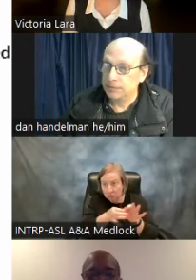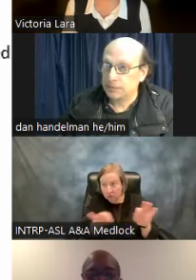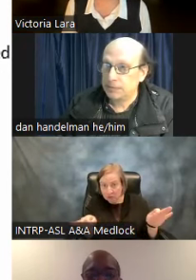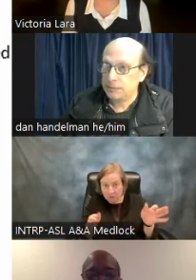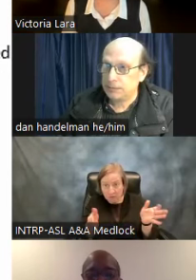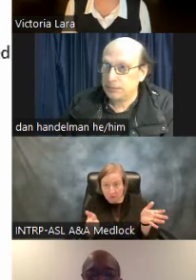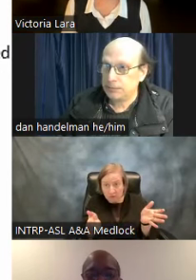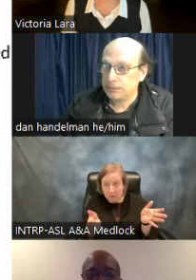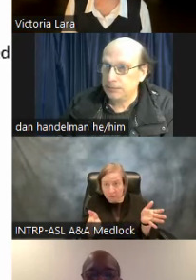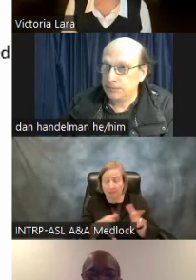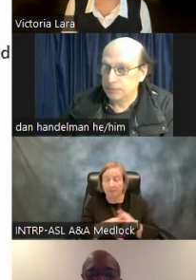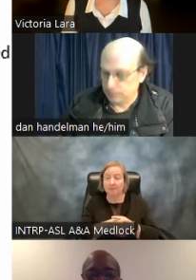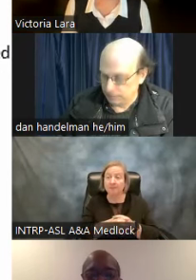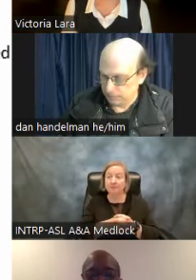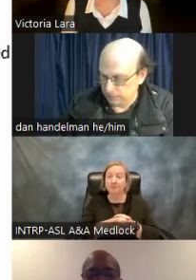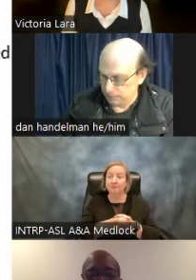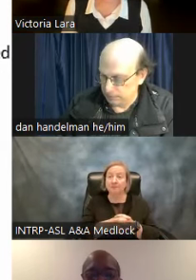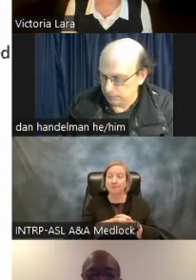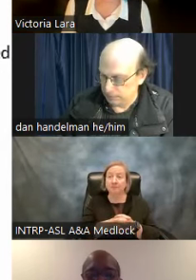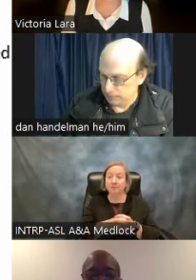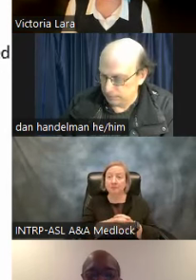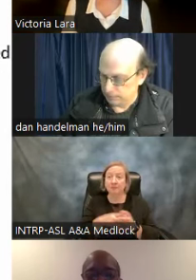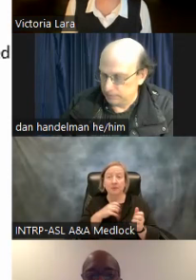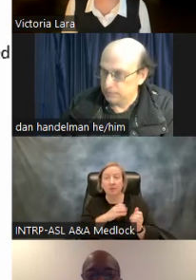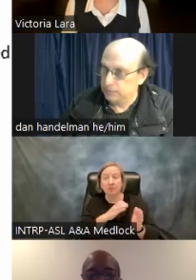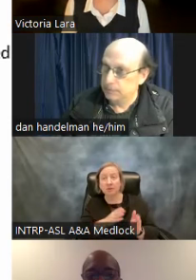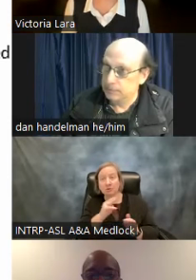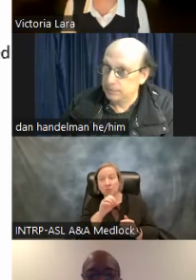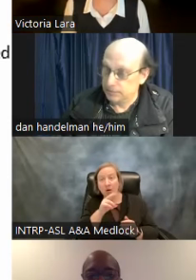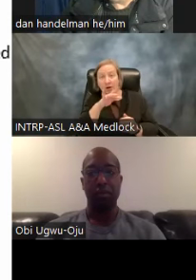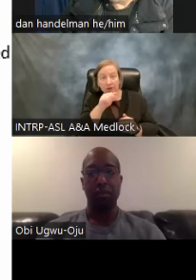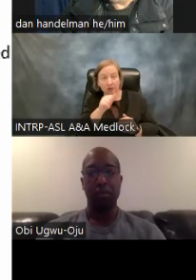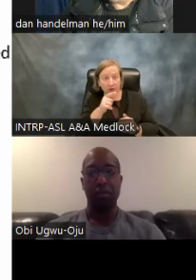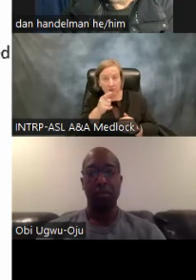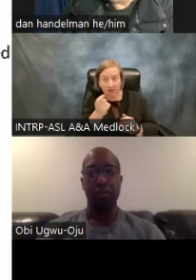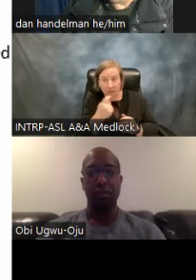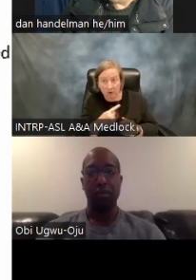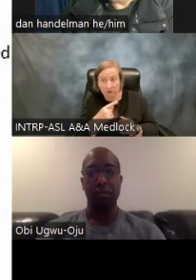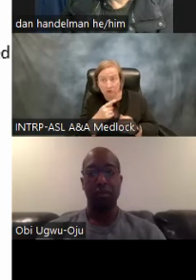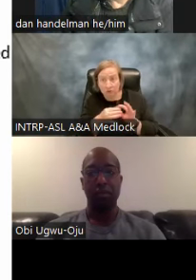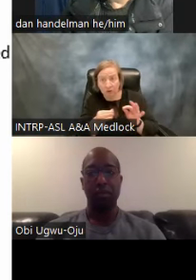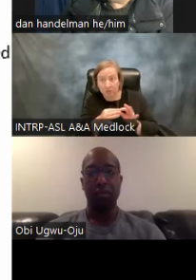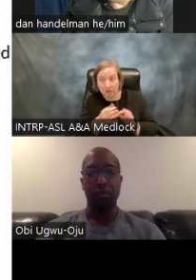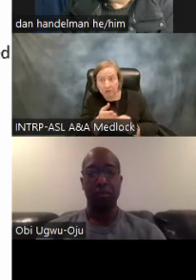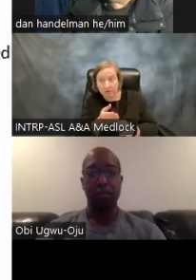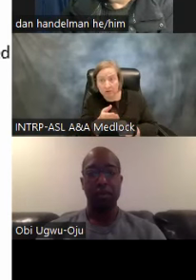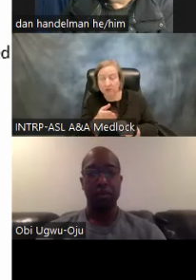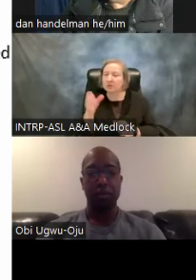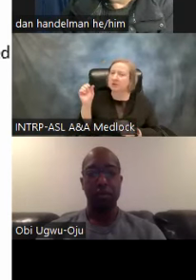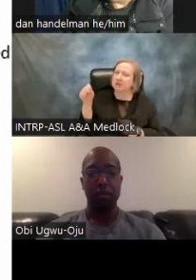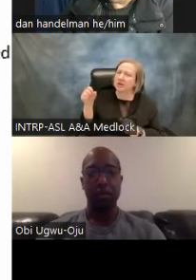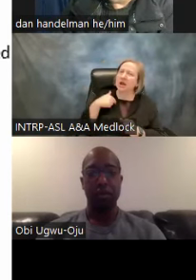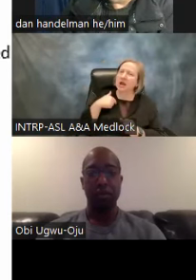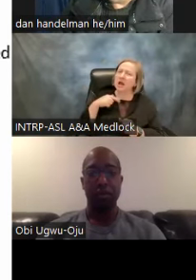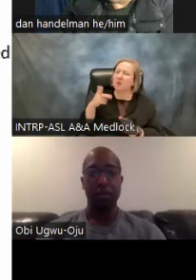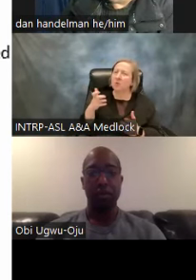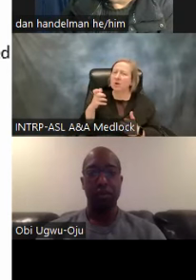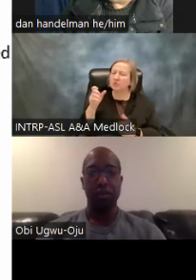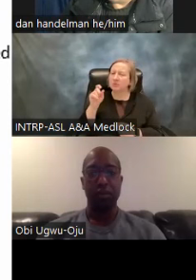proposed changes? Oh, Commissioner Monica, do you have a question or comment? I just wanted to